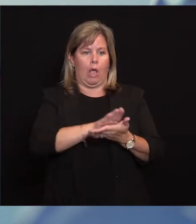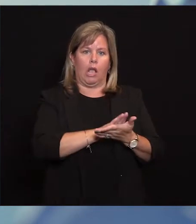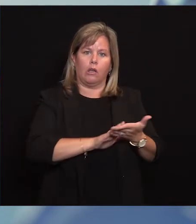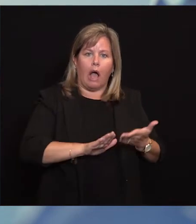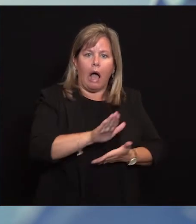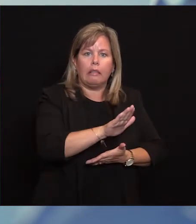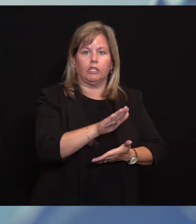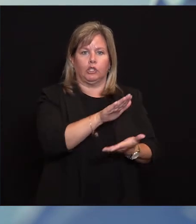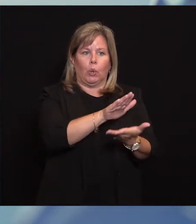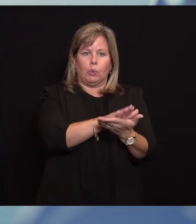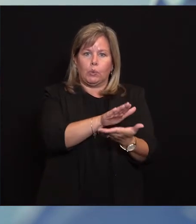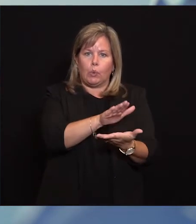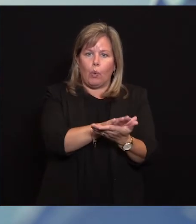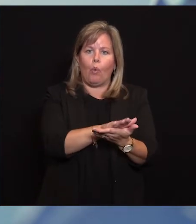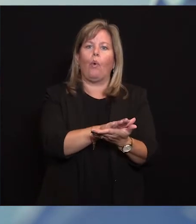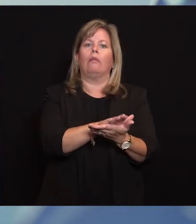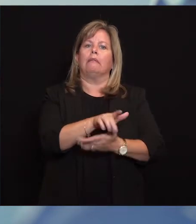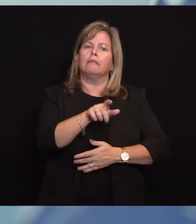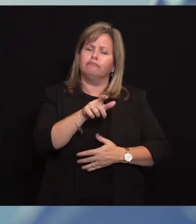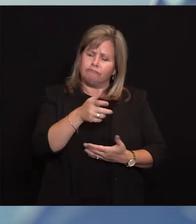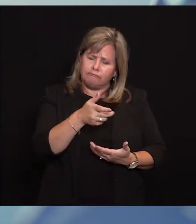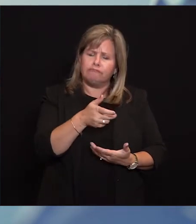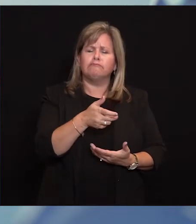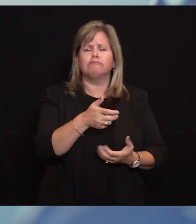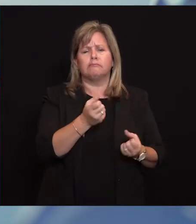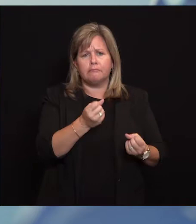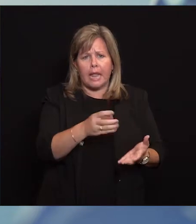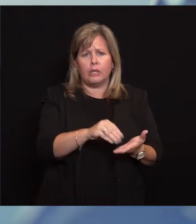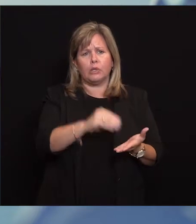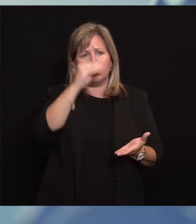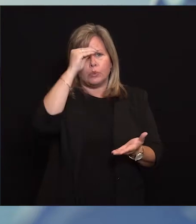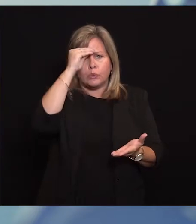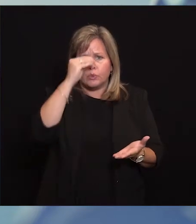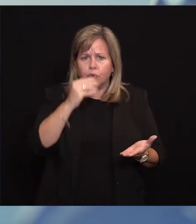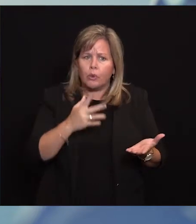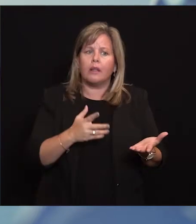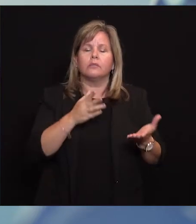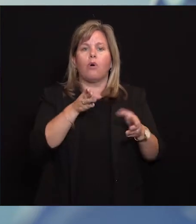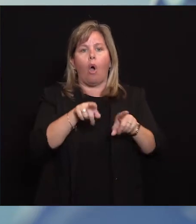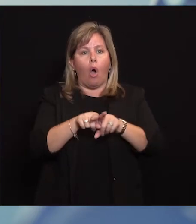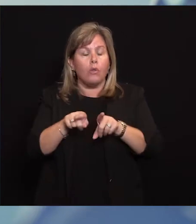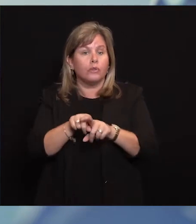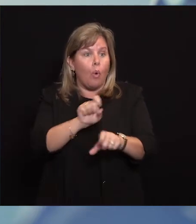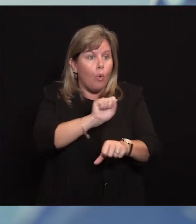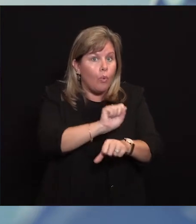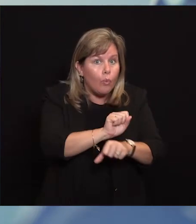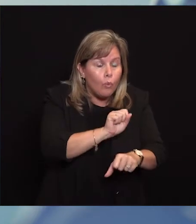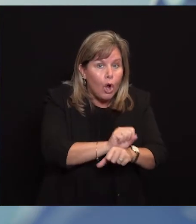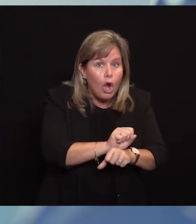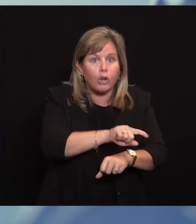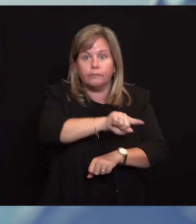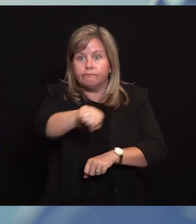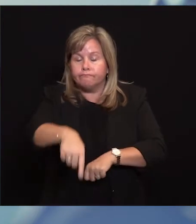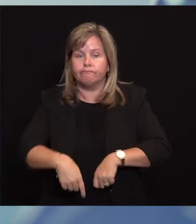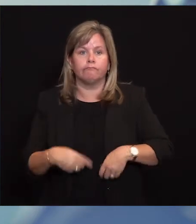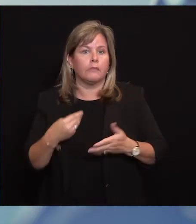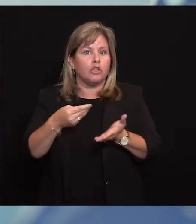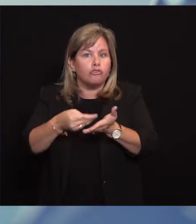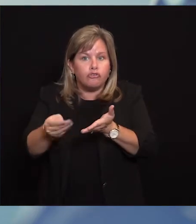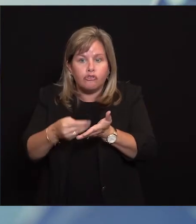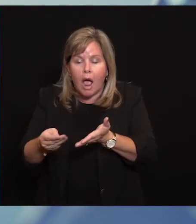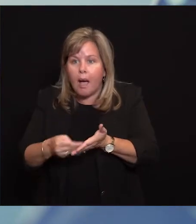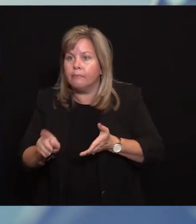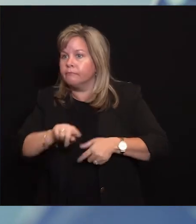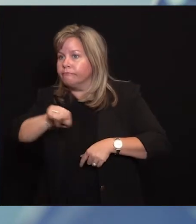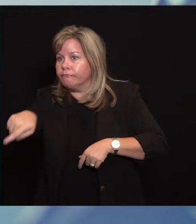vacuum, and that the students who attend those schools, they also work in the community, they shop in the community,